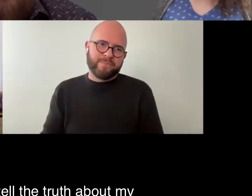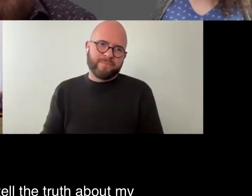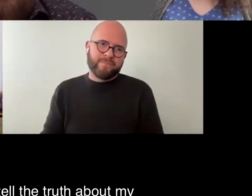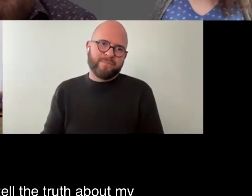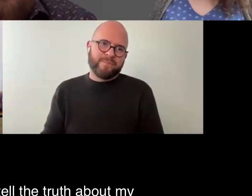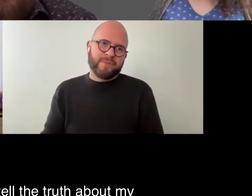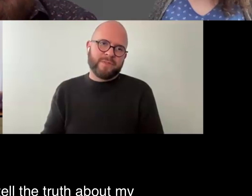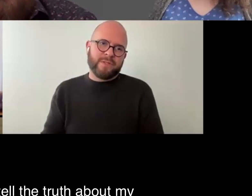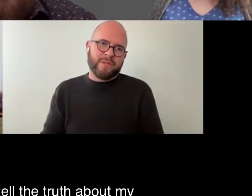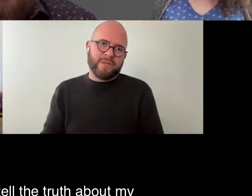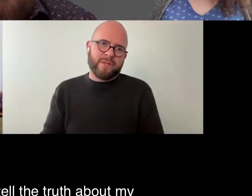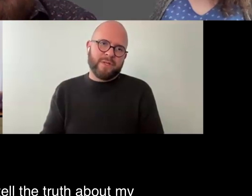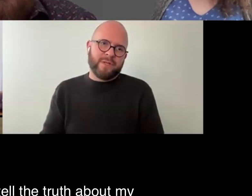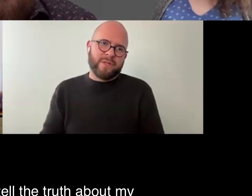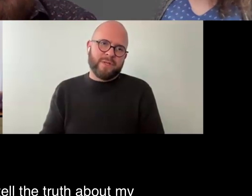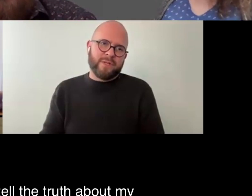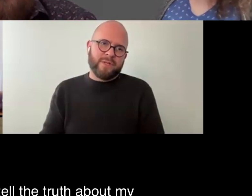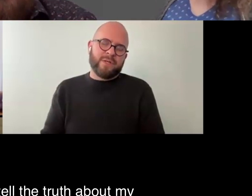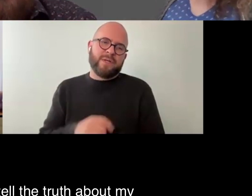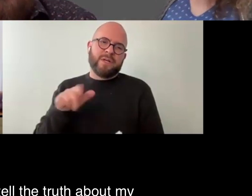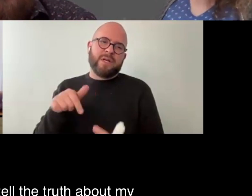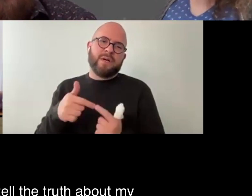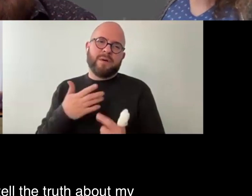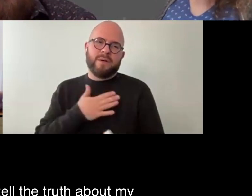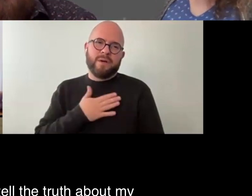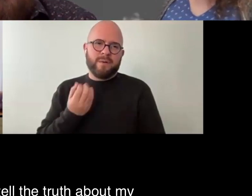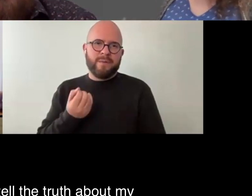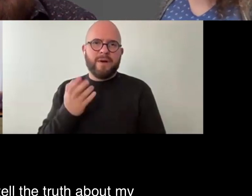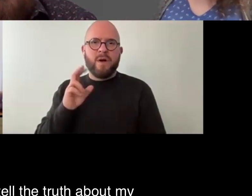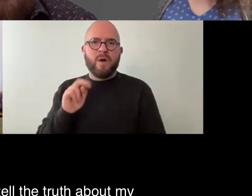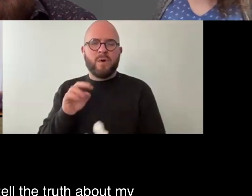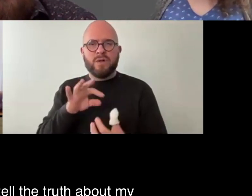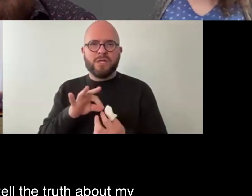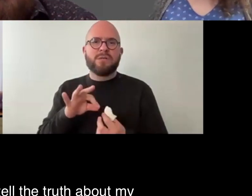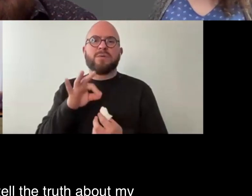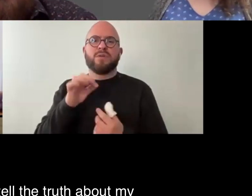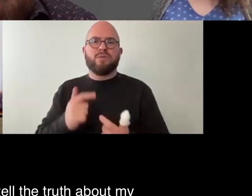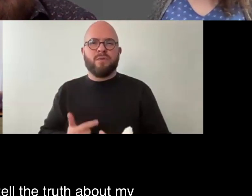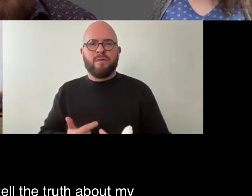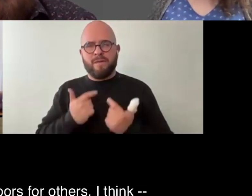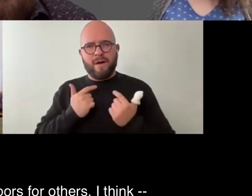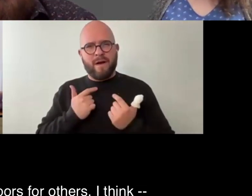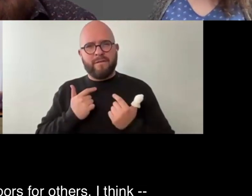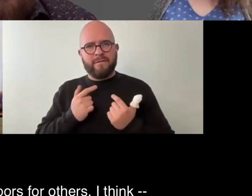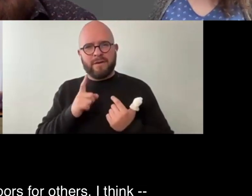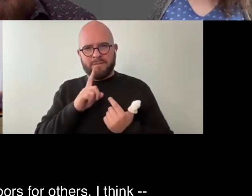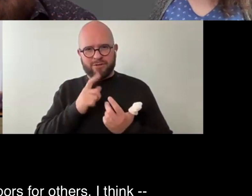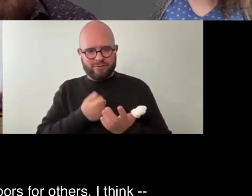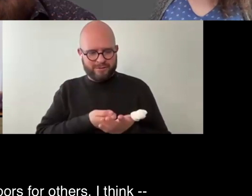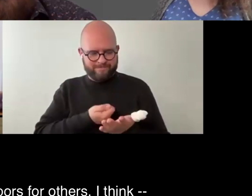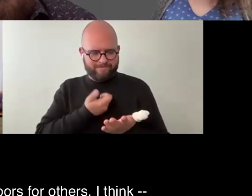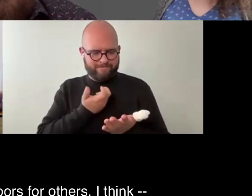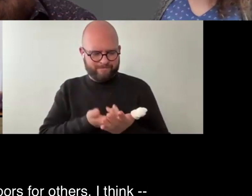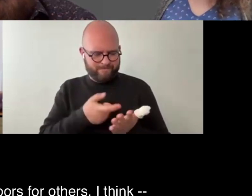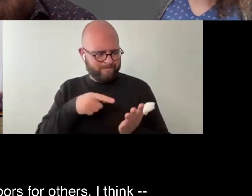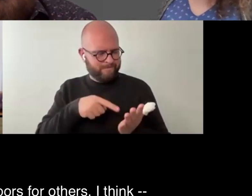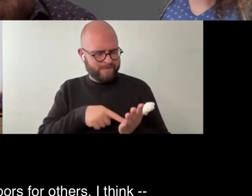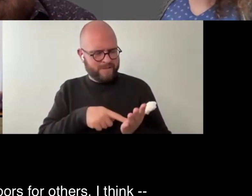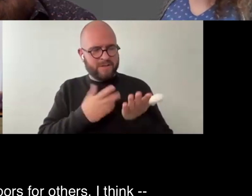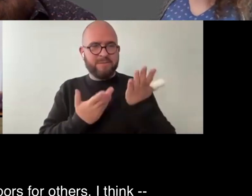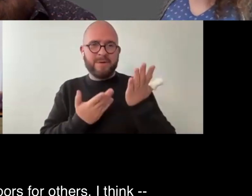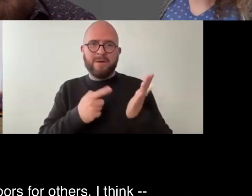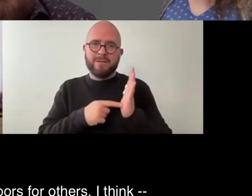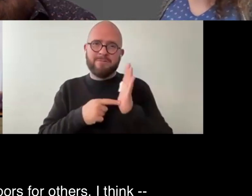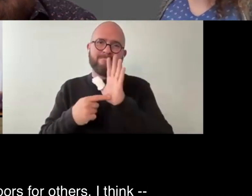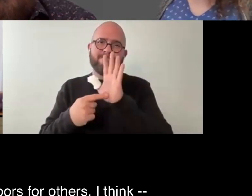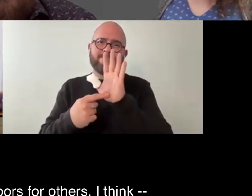my own spiritual life, and to tell it in a way that I hope might open up doors